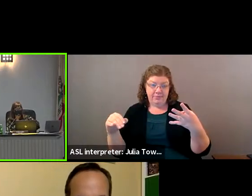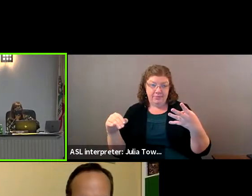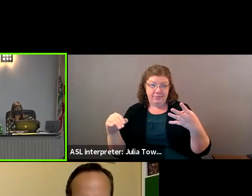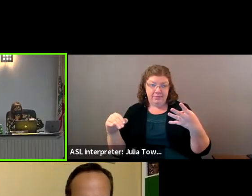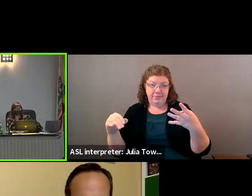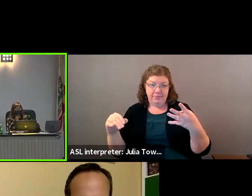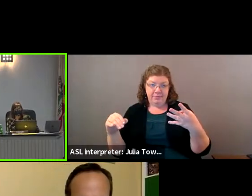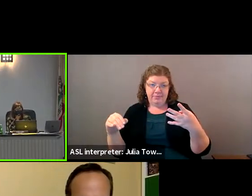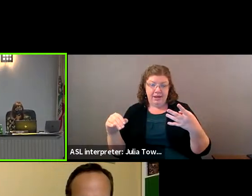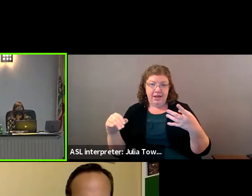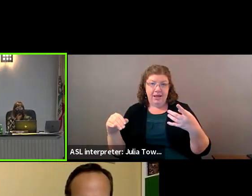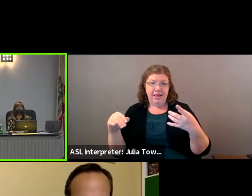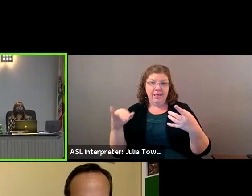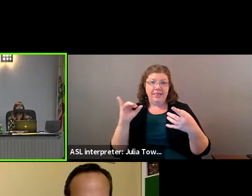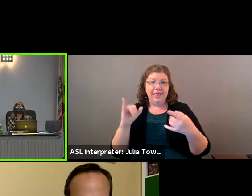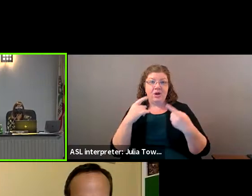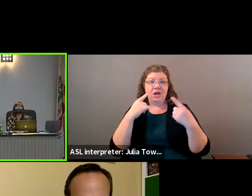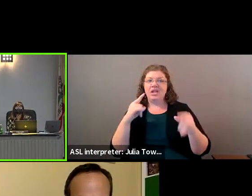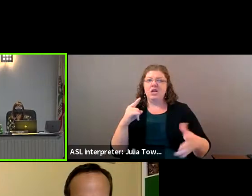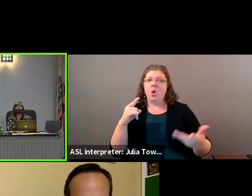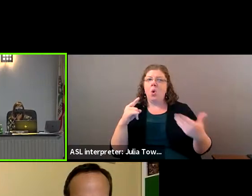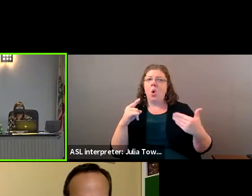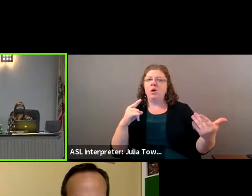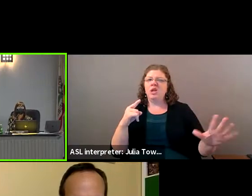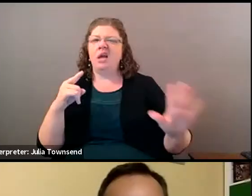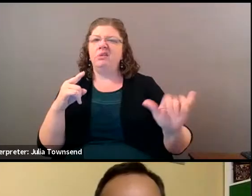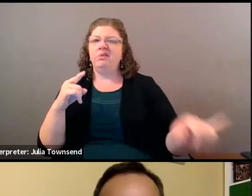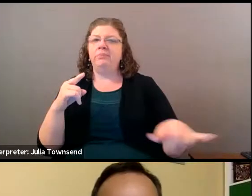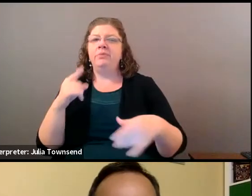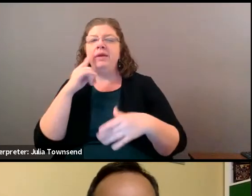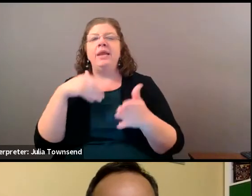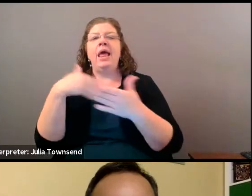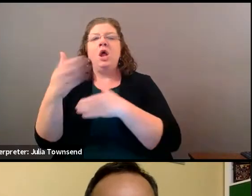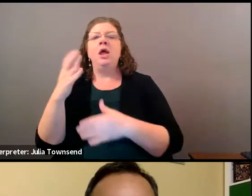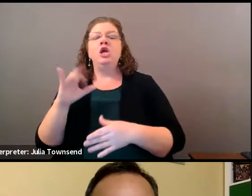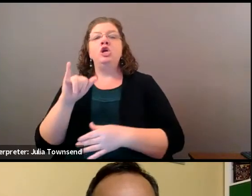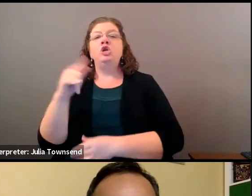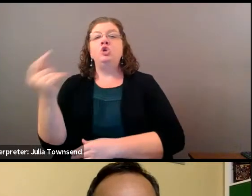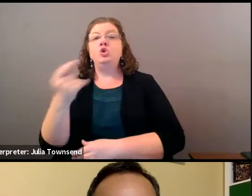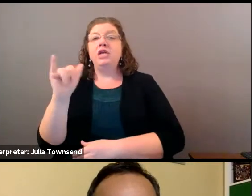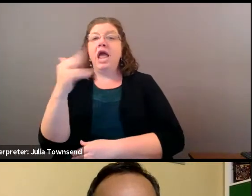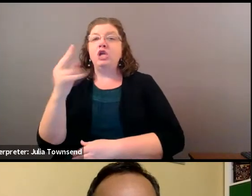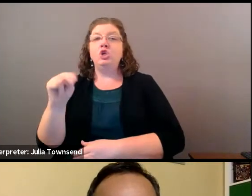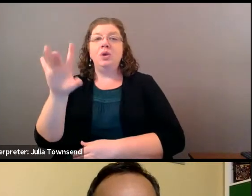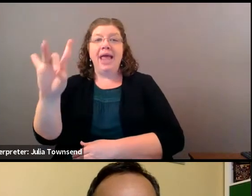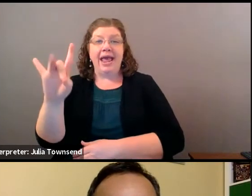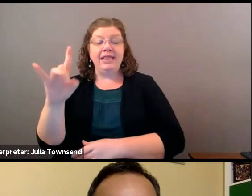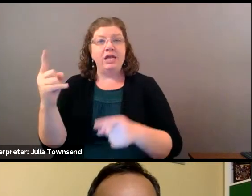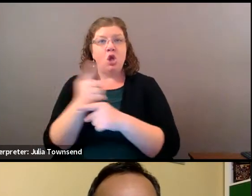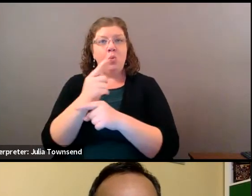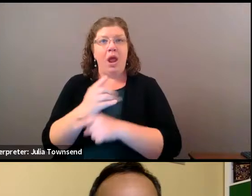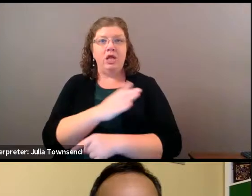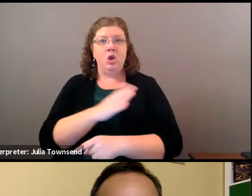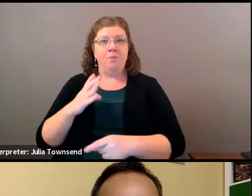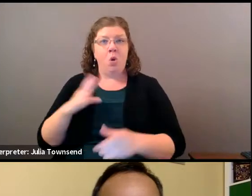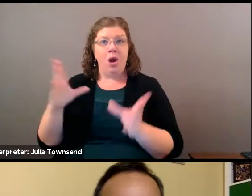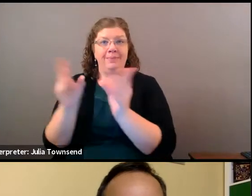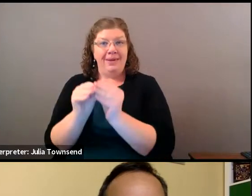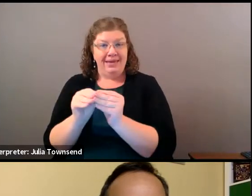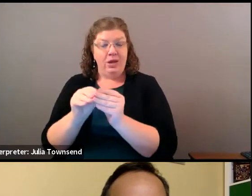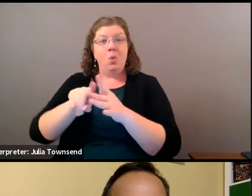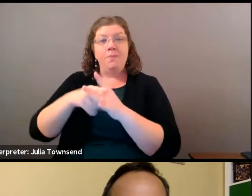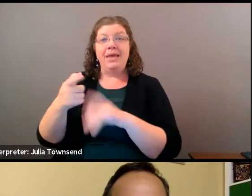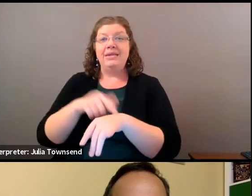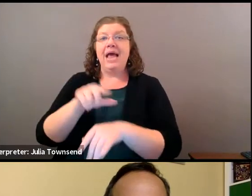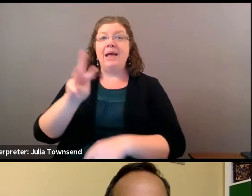And with that, I'll announce that our next board meeting is on Tuesday, June 8th. It's a regular board meeting, and we begin at